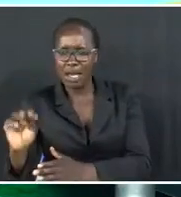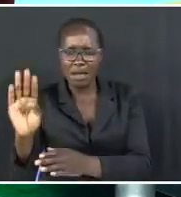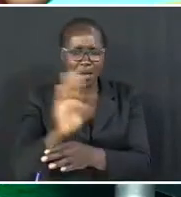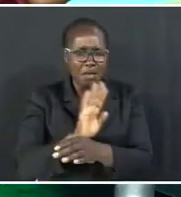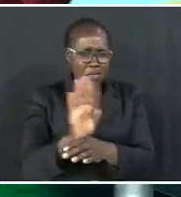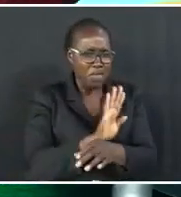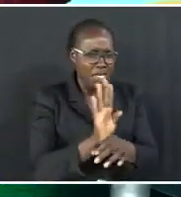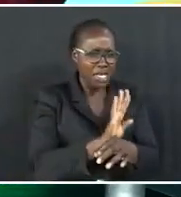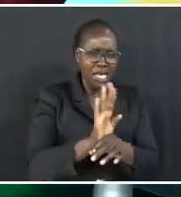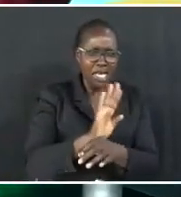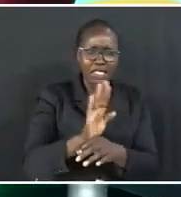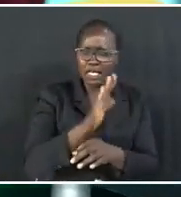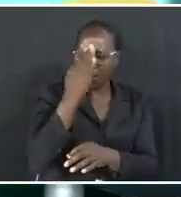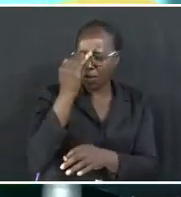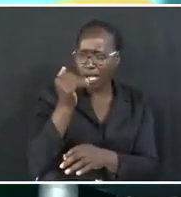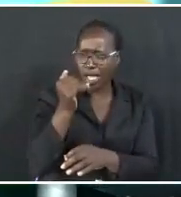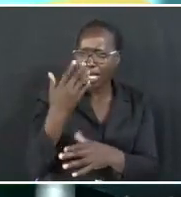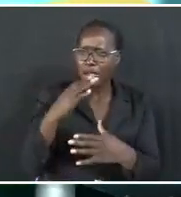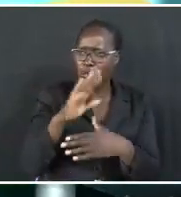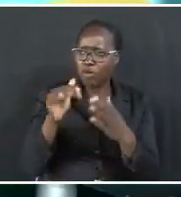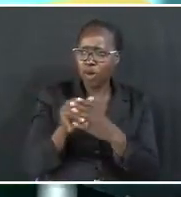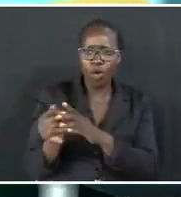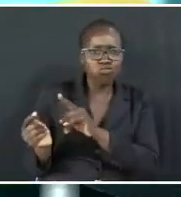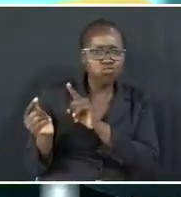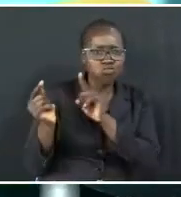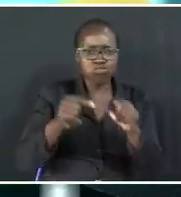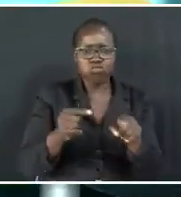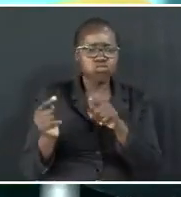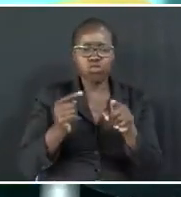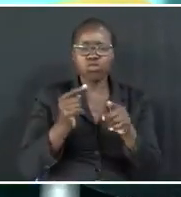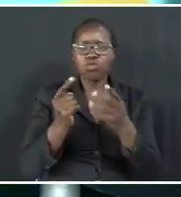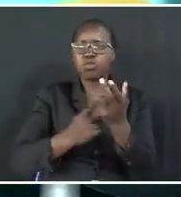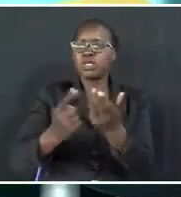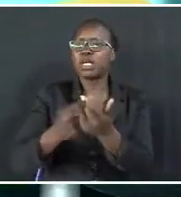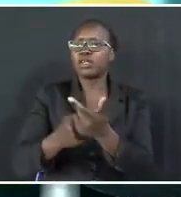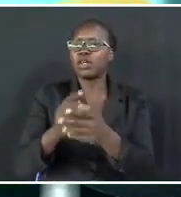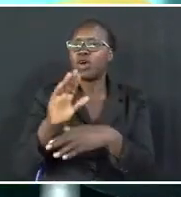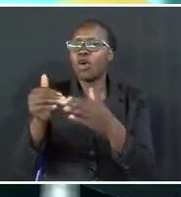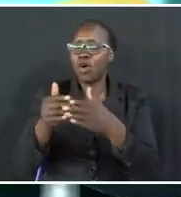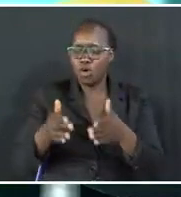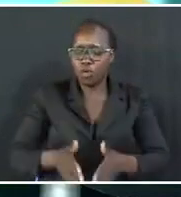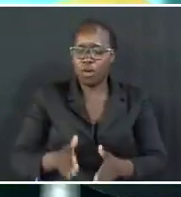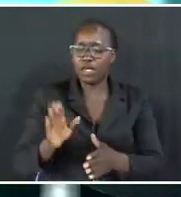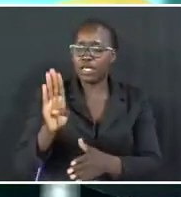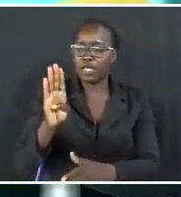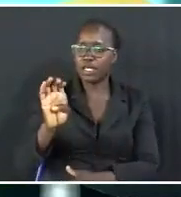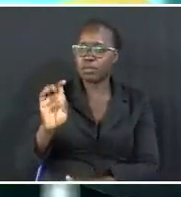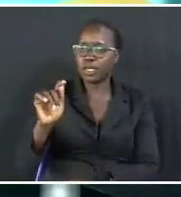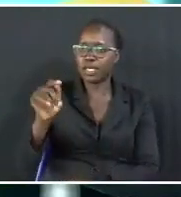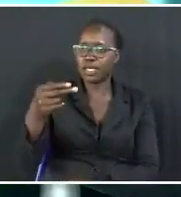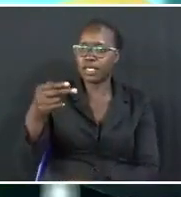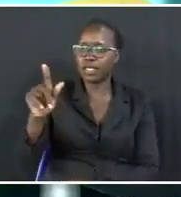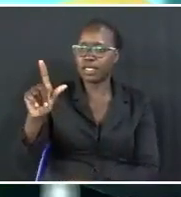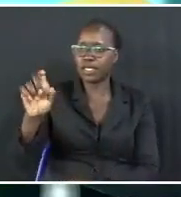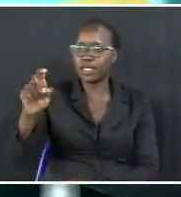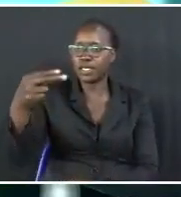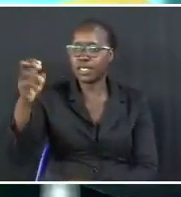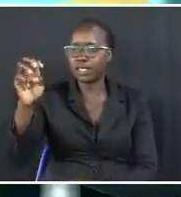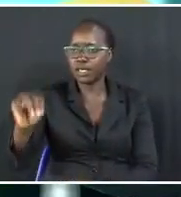because everyone had come to be counted. Everyone who was born in Bethlehem had come to be counted, had come to